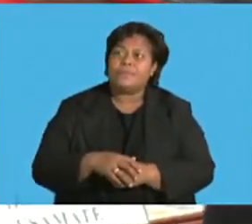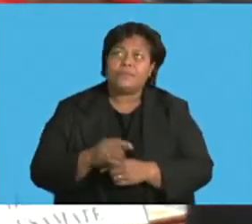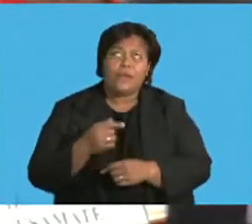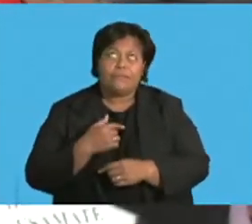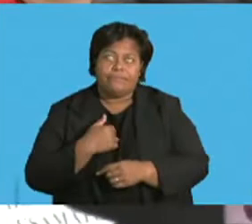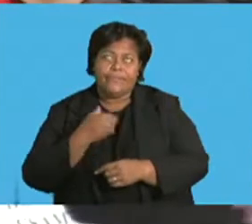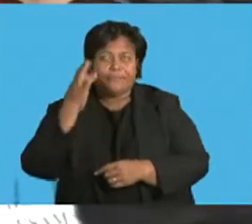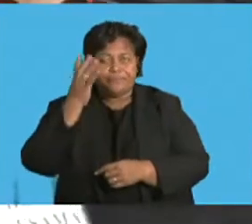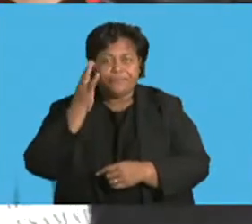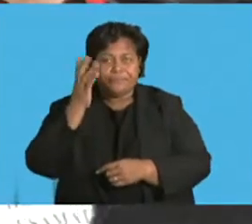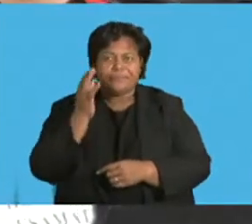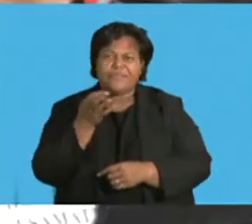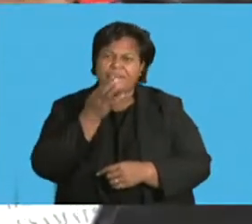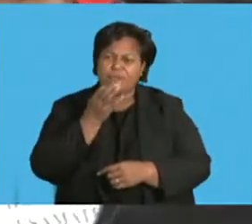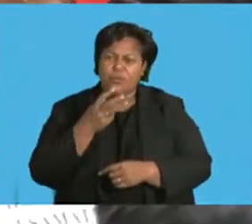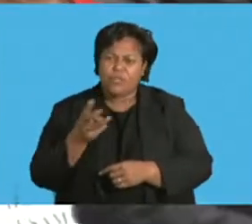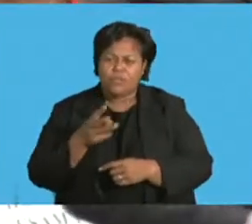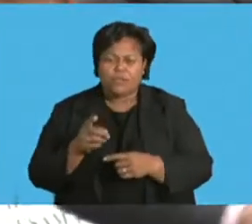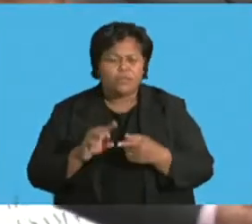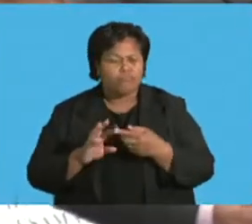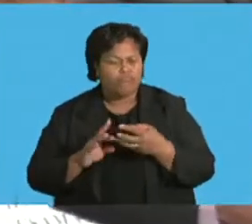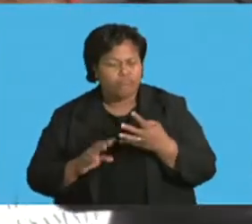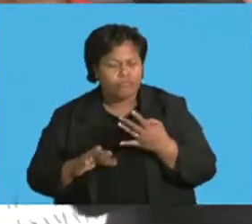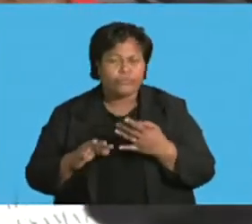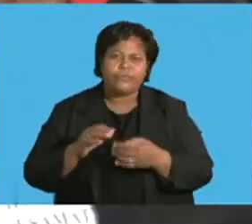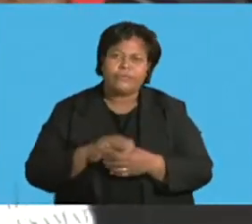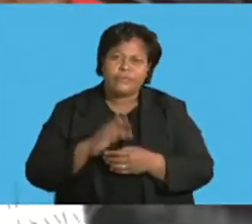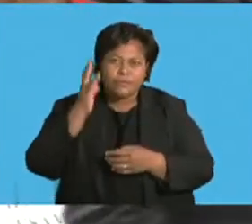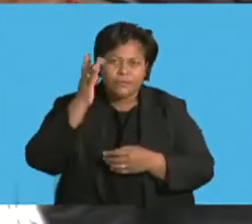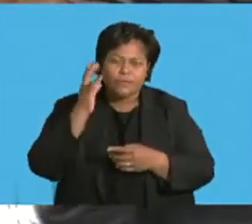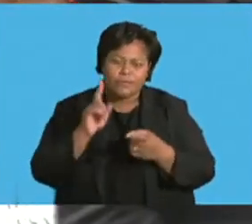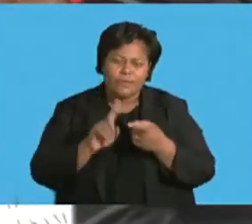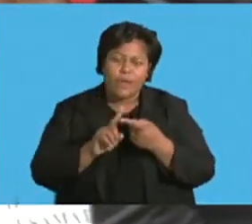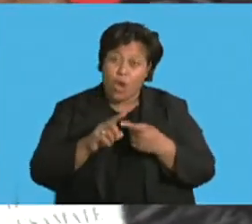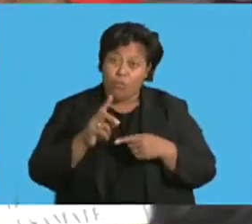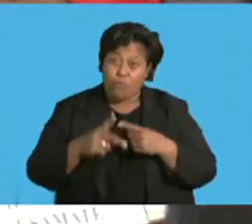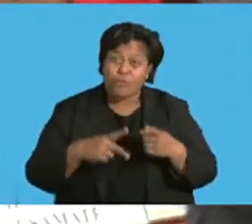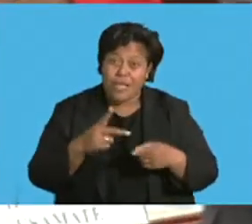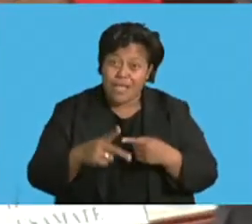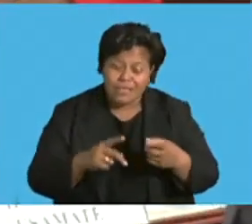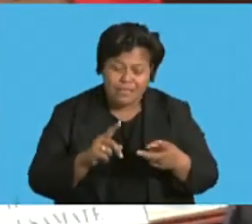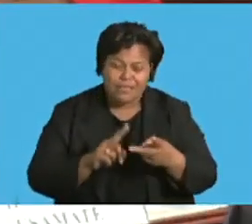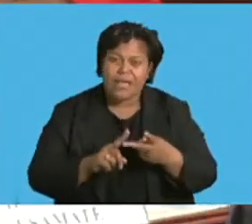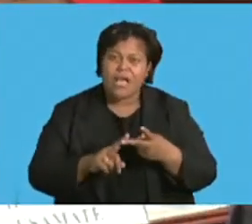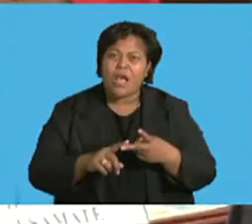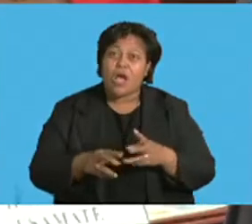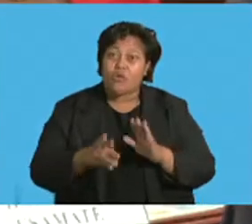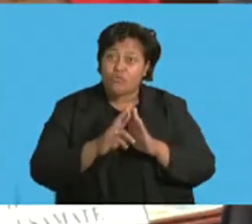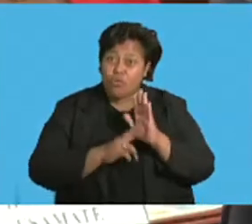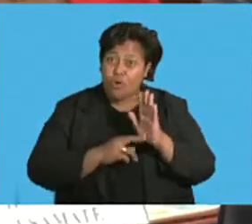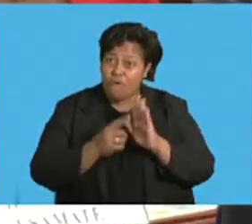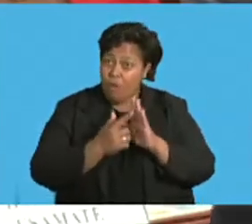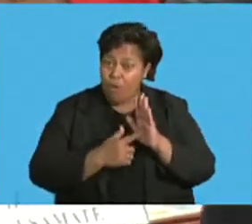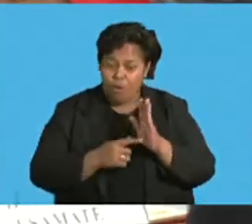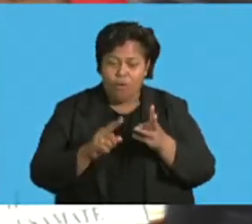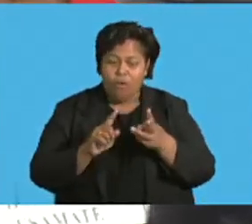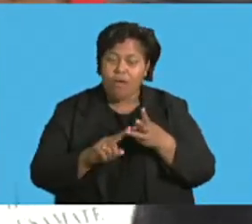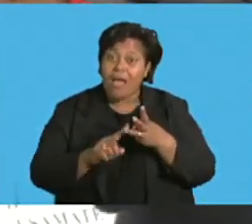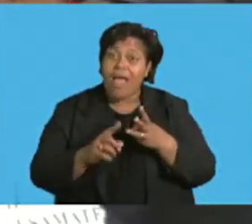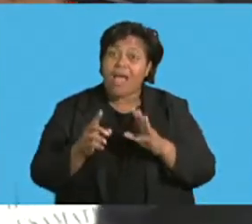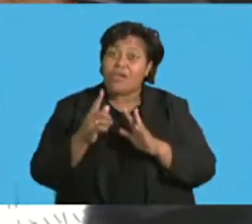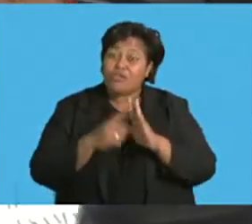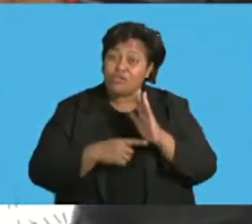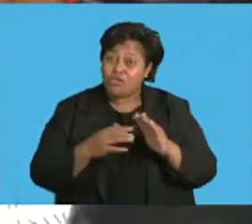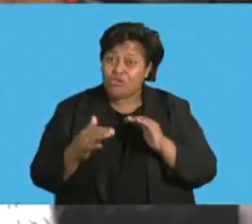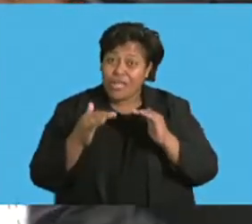mind, and they are due process, rule of law, justice, and I believe in substantive justice,